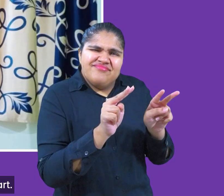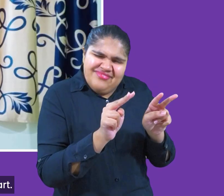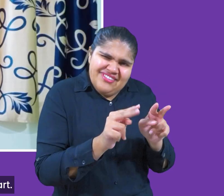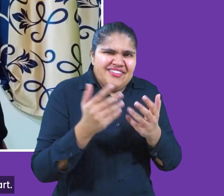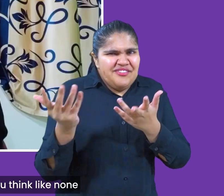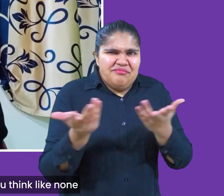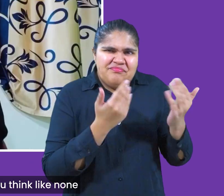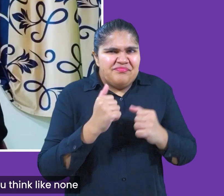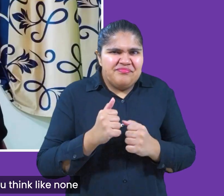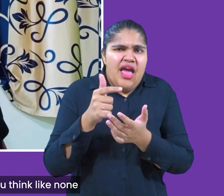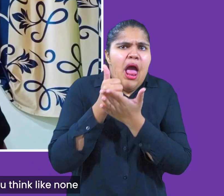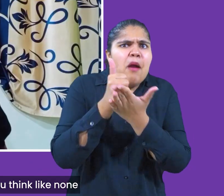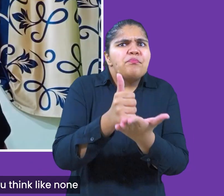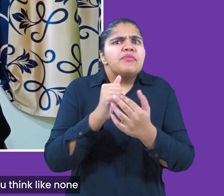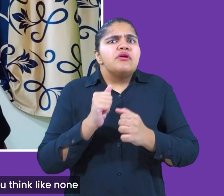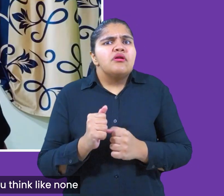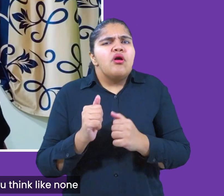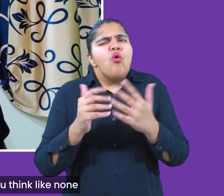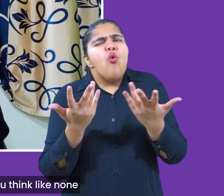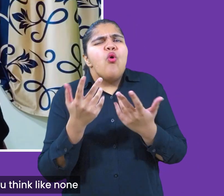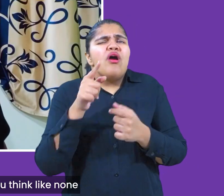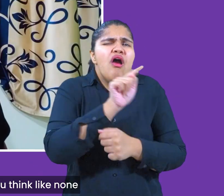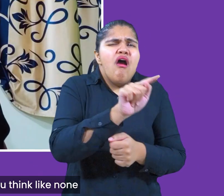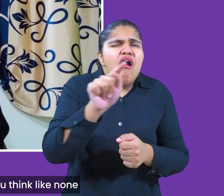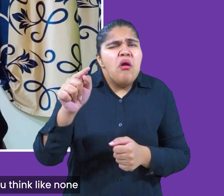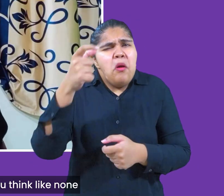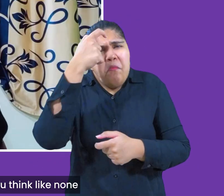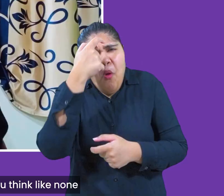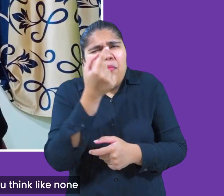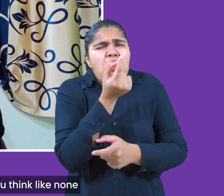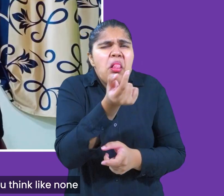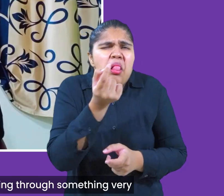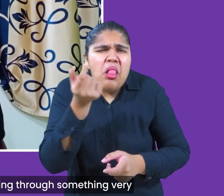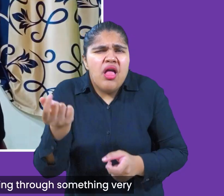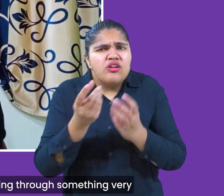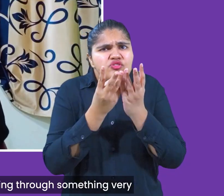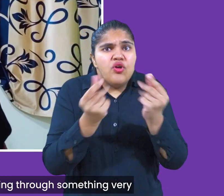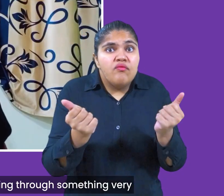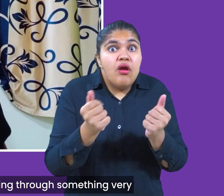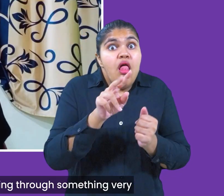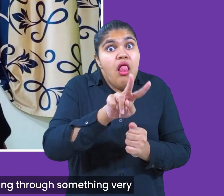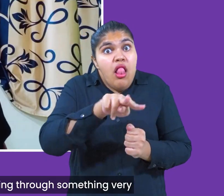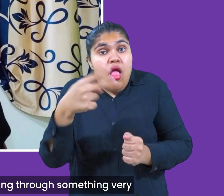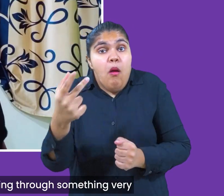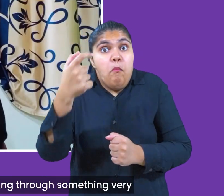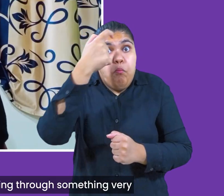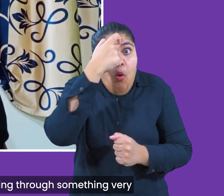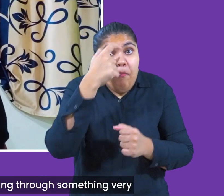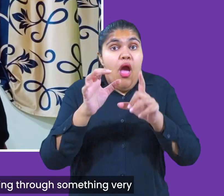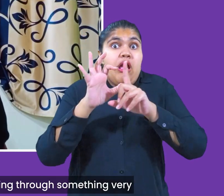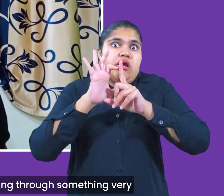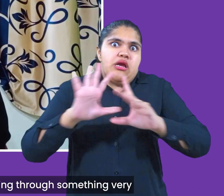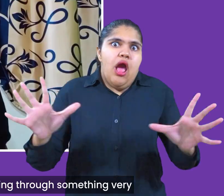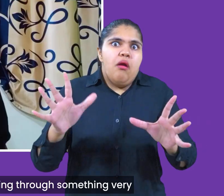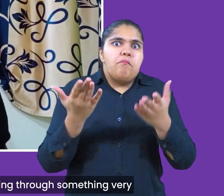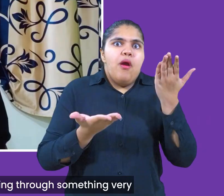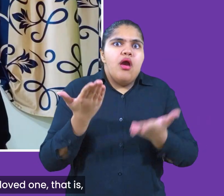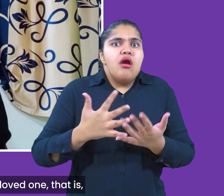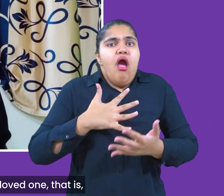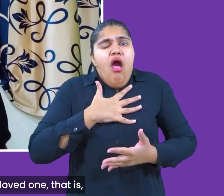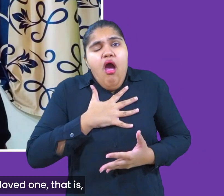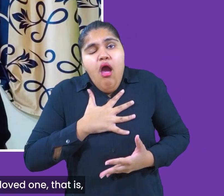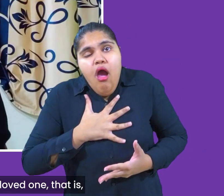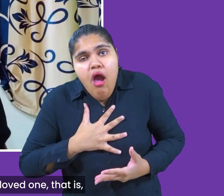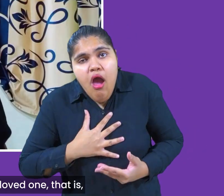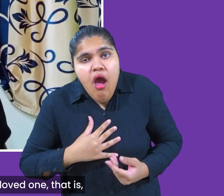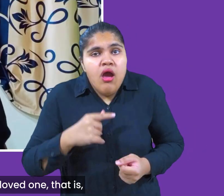one part. And also the final thing is, if you think like none of these things are helping, or if you're going through something very